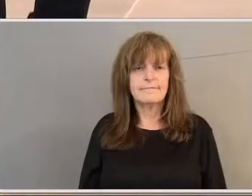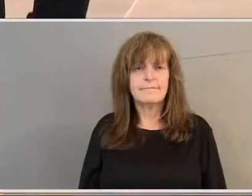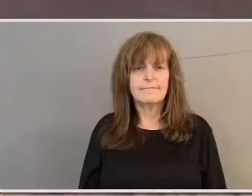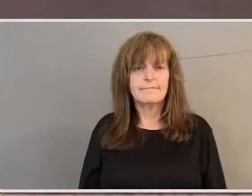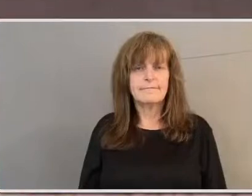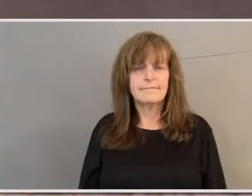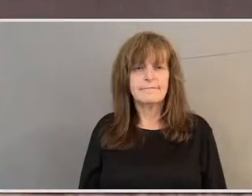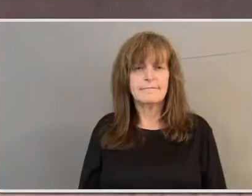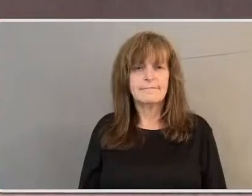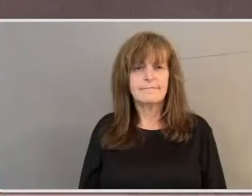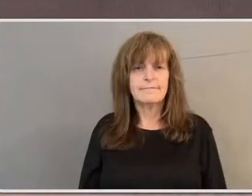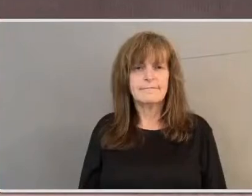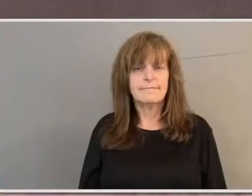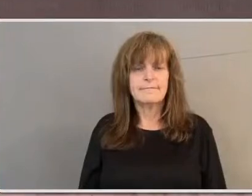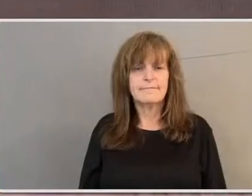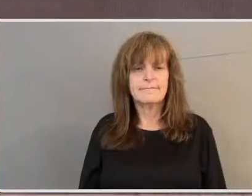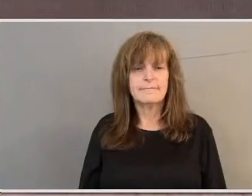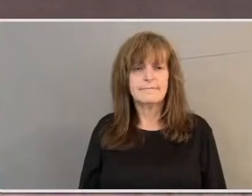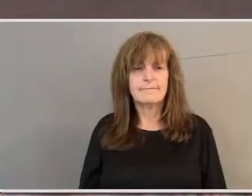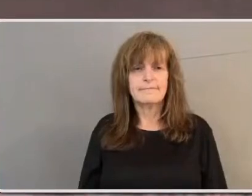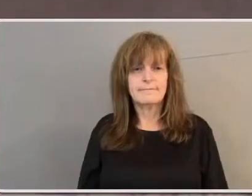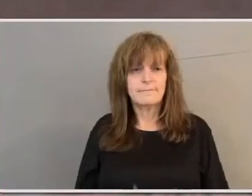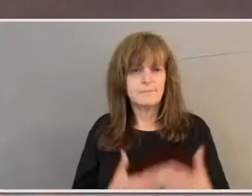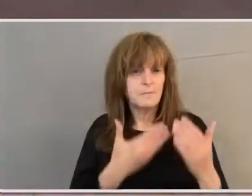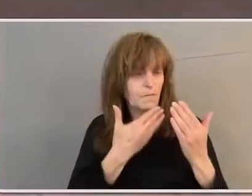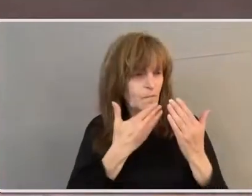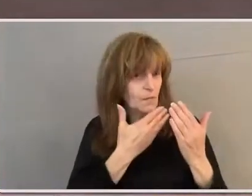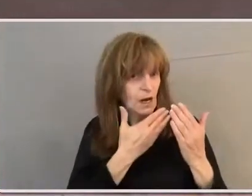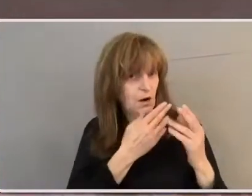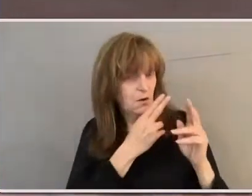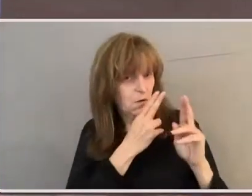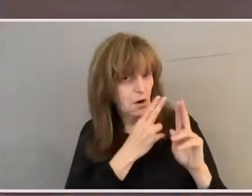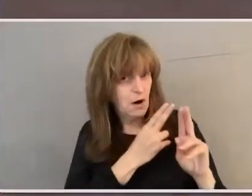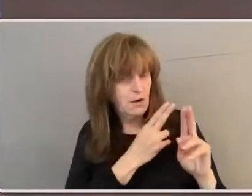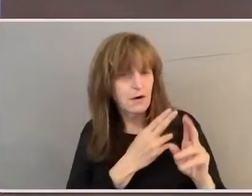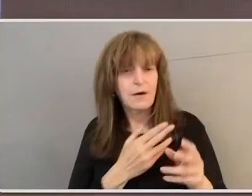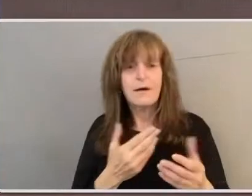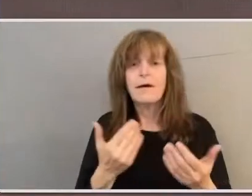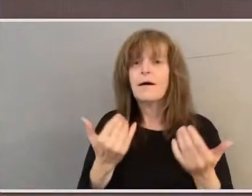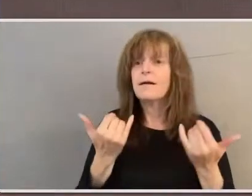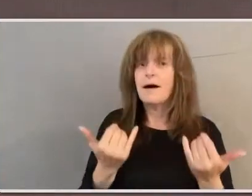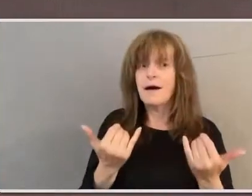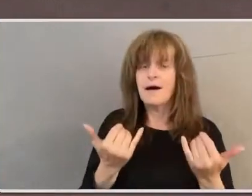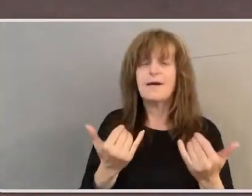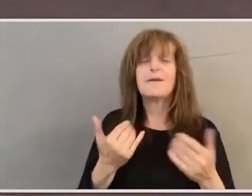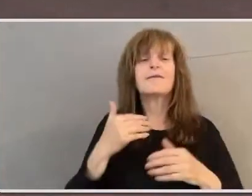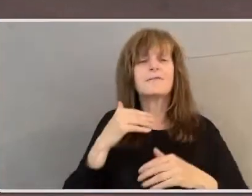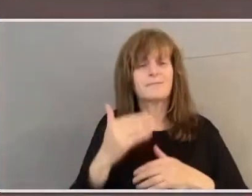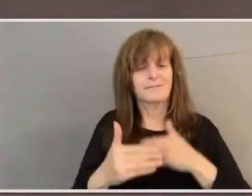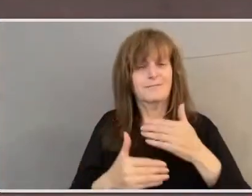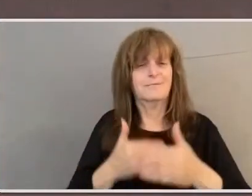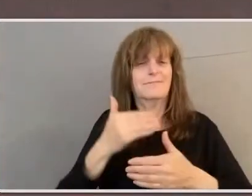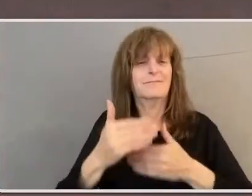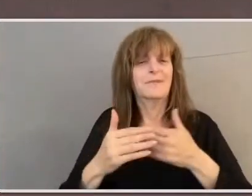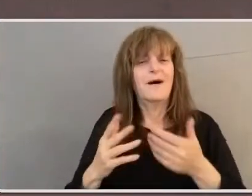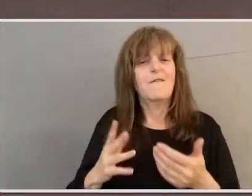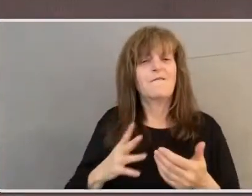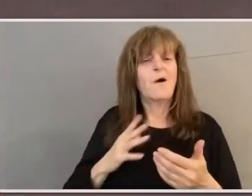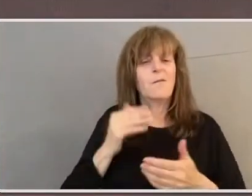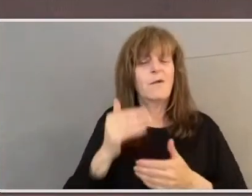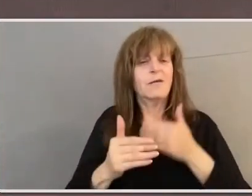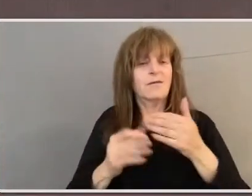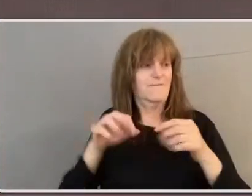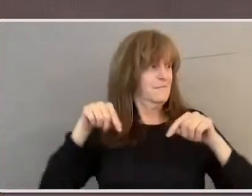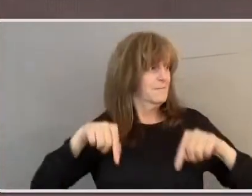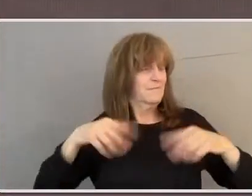Thank you, Your Honor. We will now proceed with the rest of the formal elements of this ceremony. I will first call upon Premier